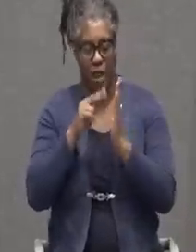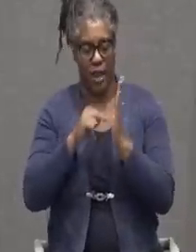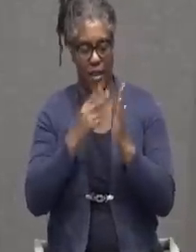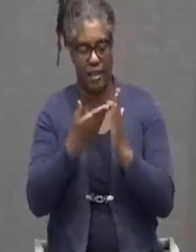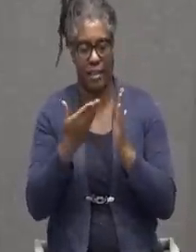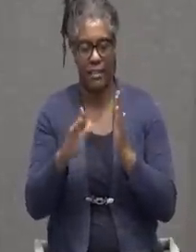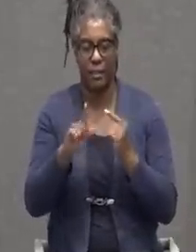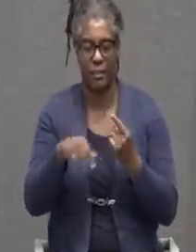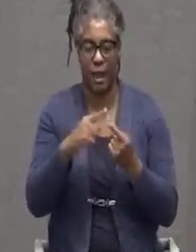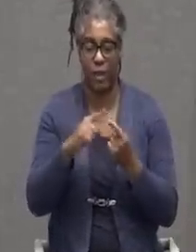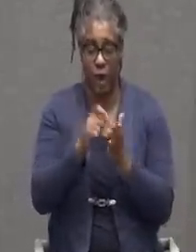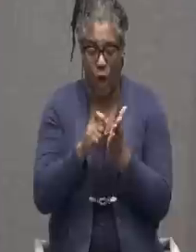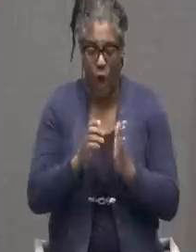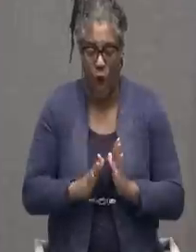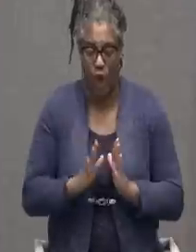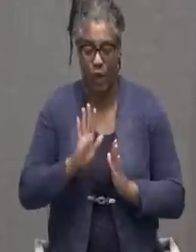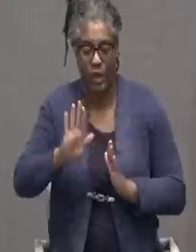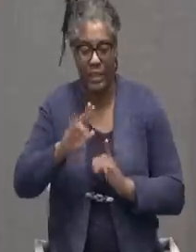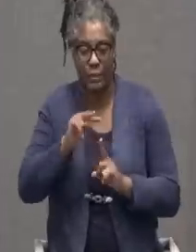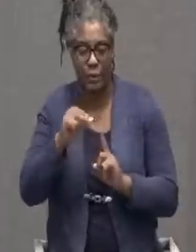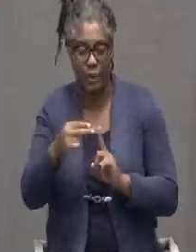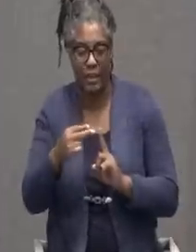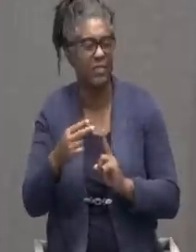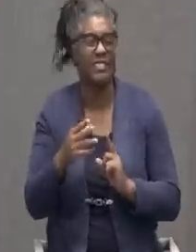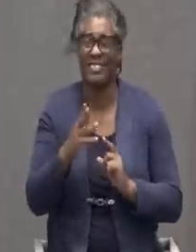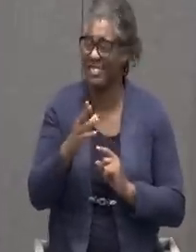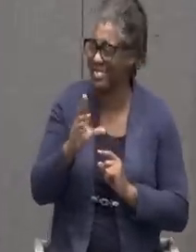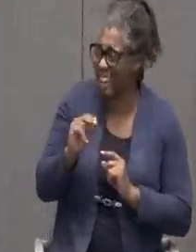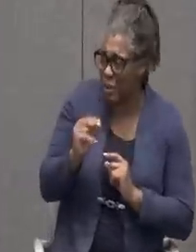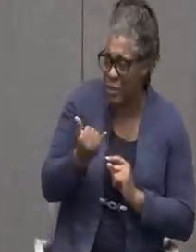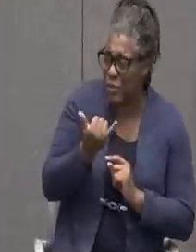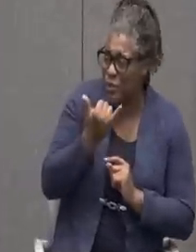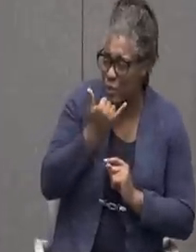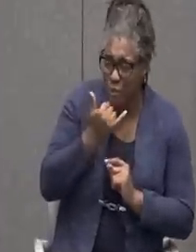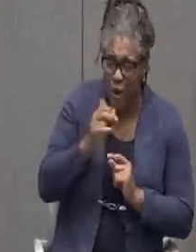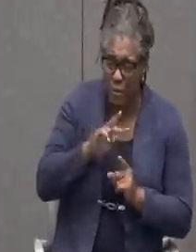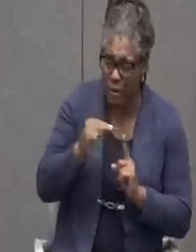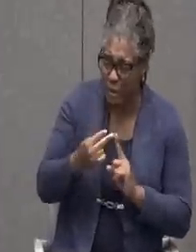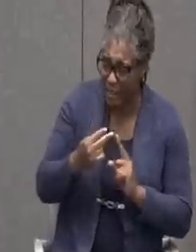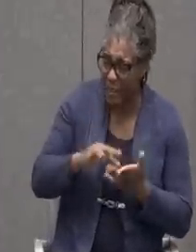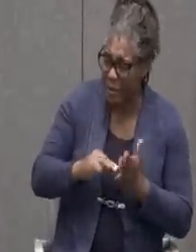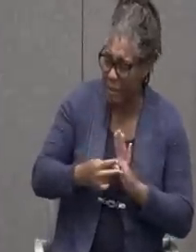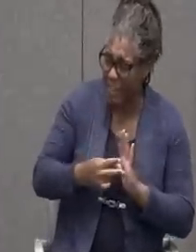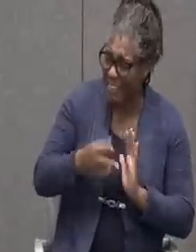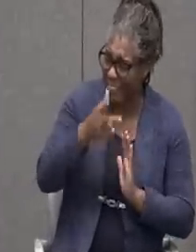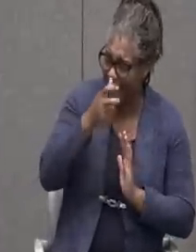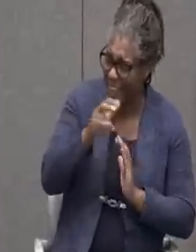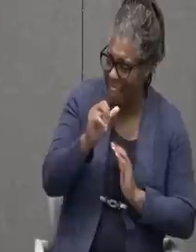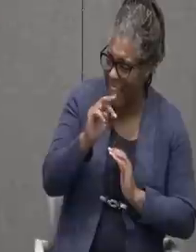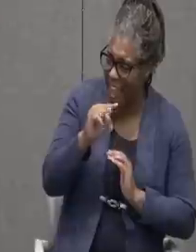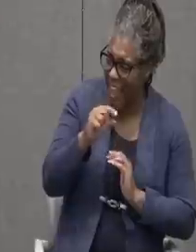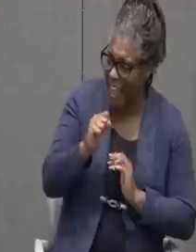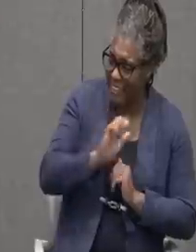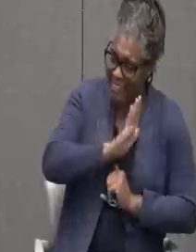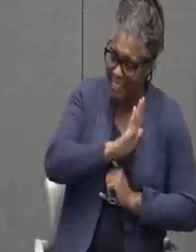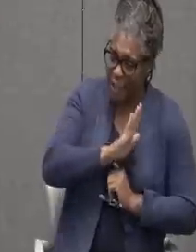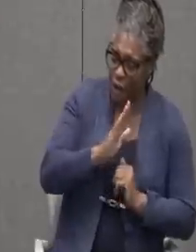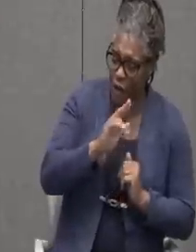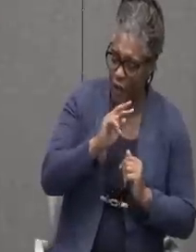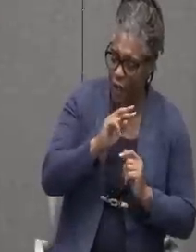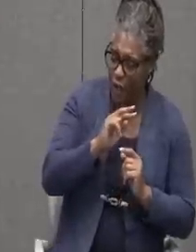wrong perspective. It's the ant's perspective that we're looking at. And then it made sense. Anyway, so there goes the hat.